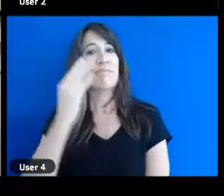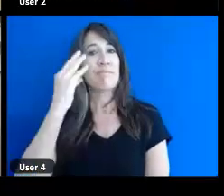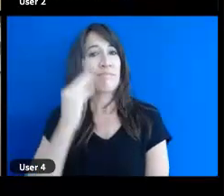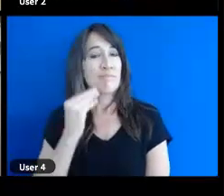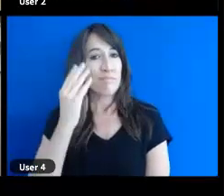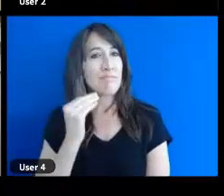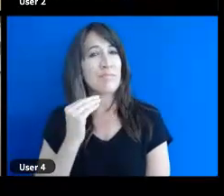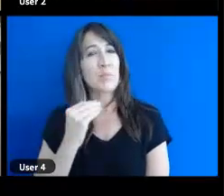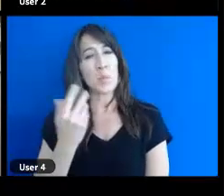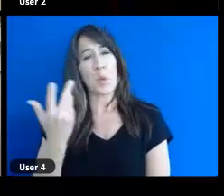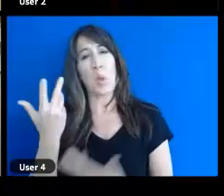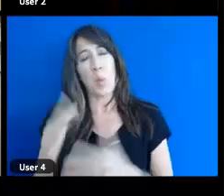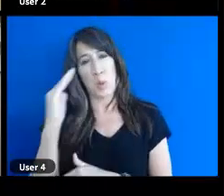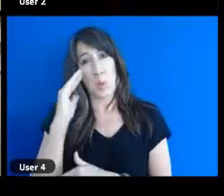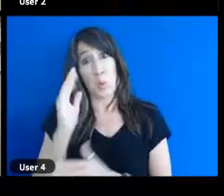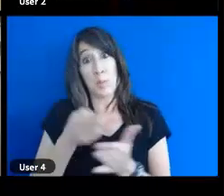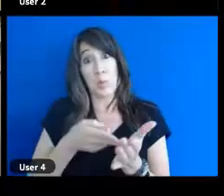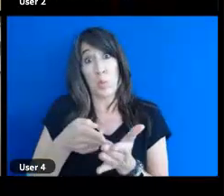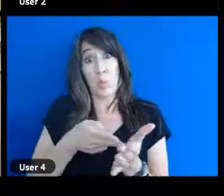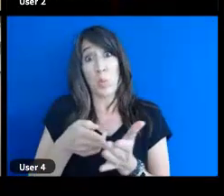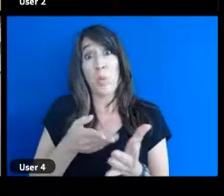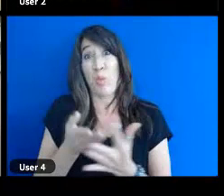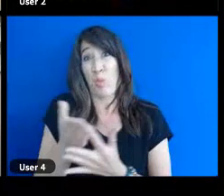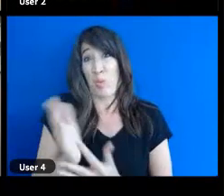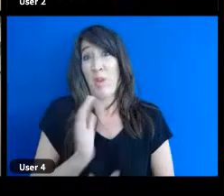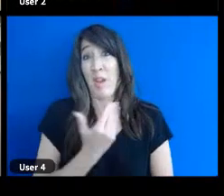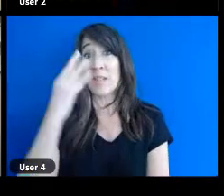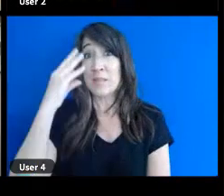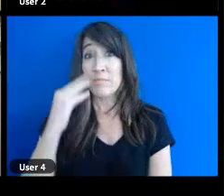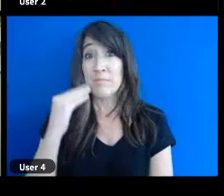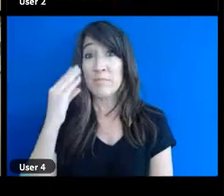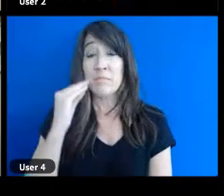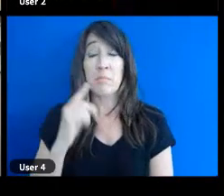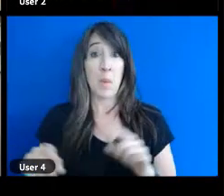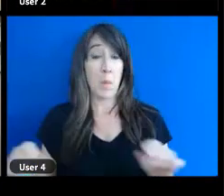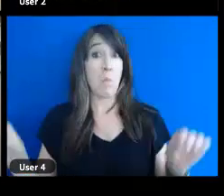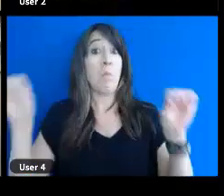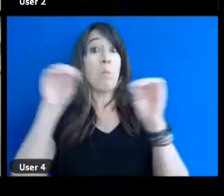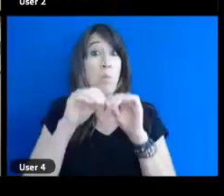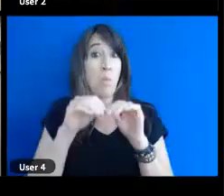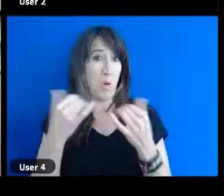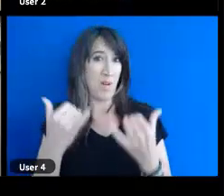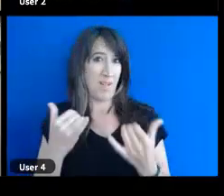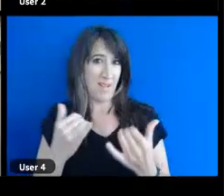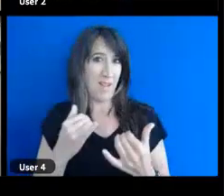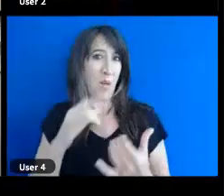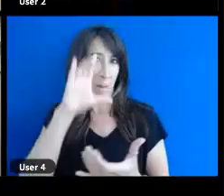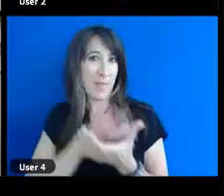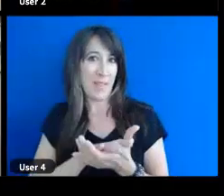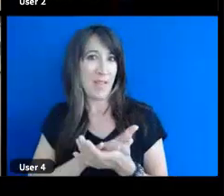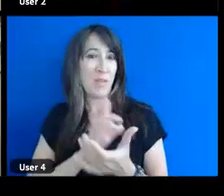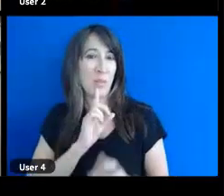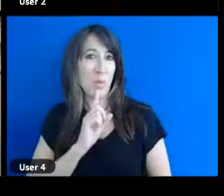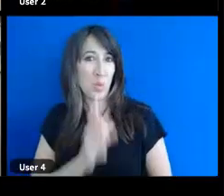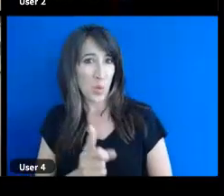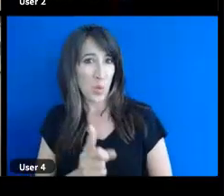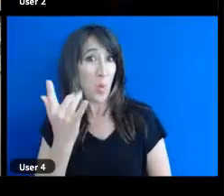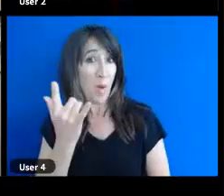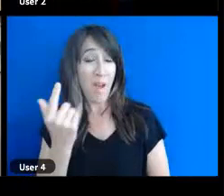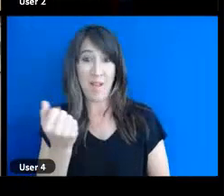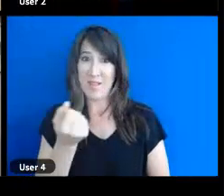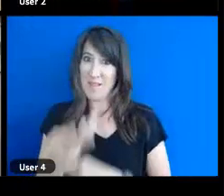we have always kind of known to be true through our experience, but even more so, we believe them to be true